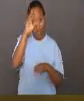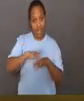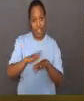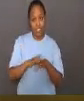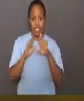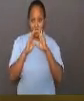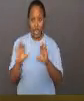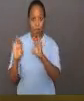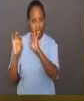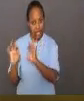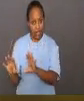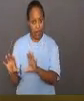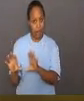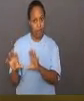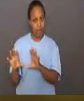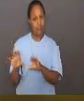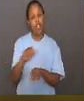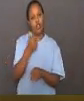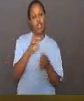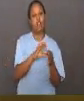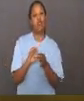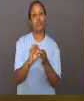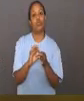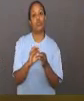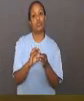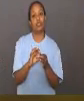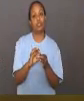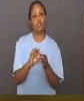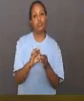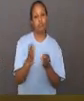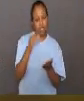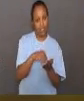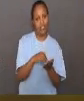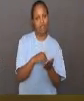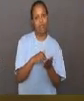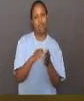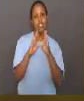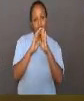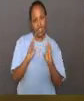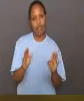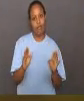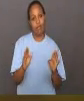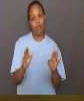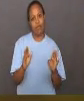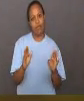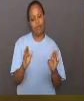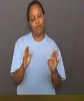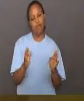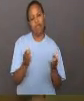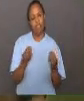Africa, then by association, there is also insecurity in